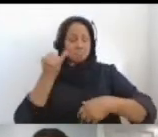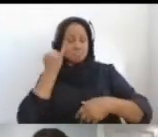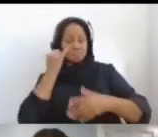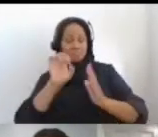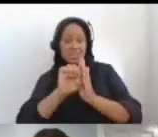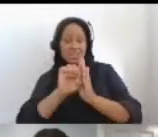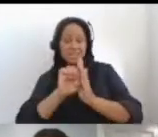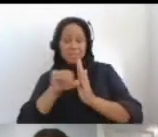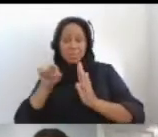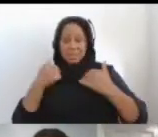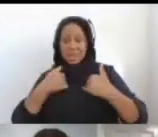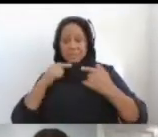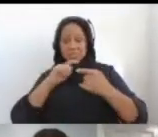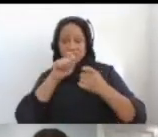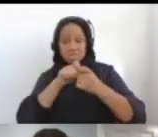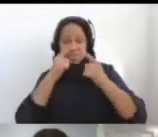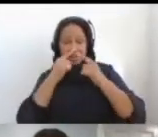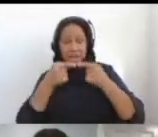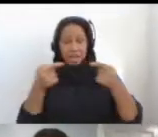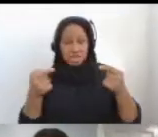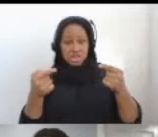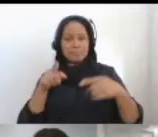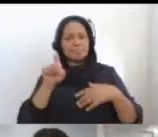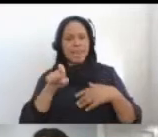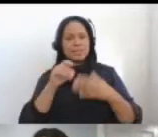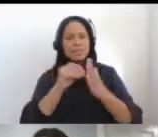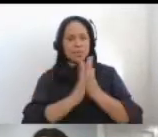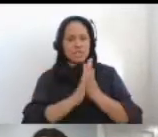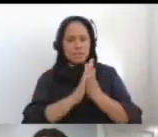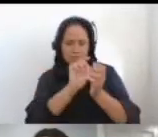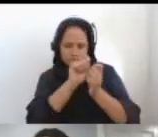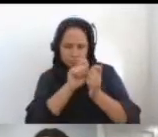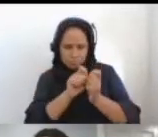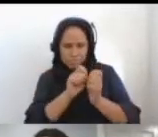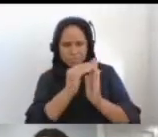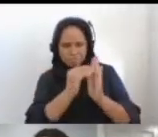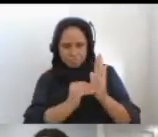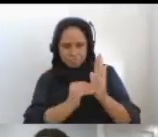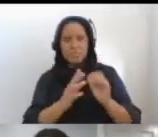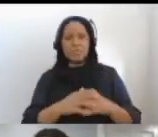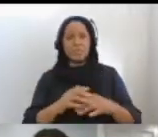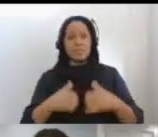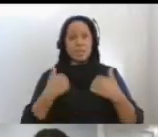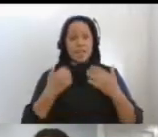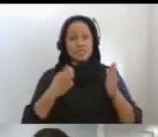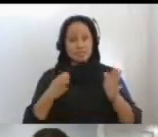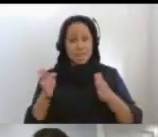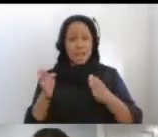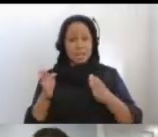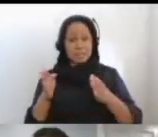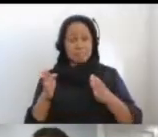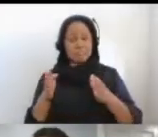allergies, that all needs to be detailed in this document. Um, the life plan, often referred to